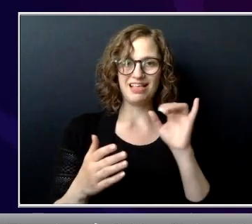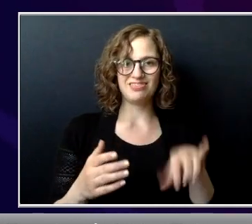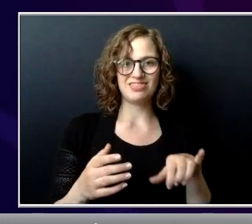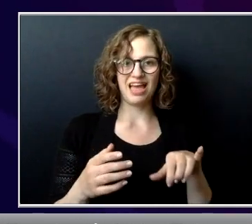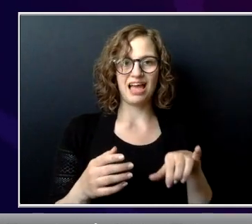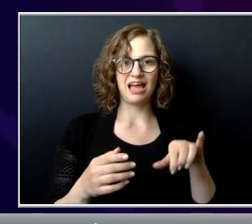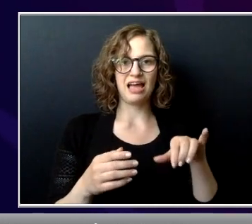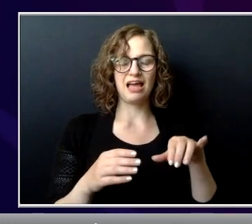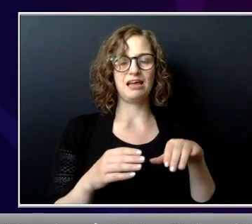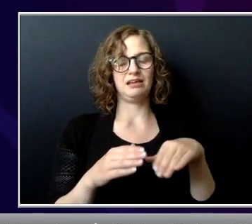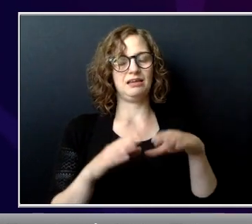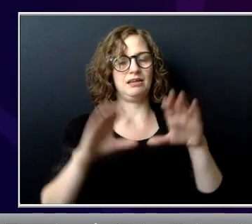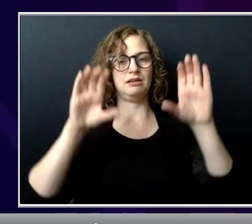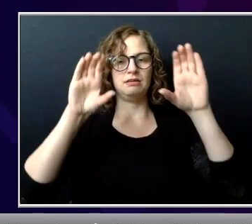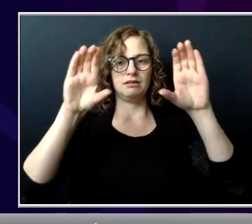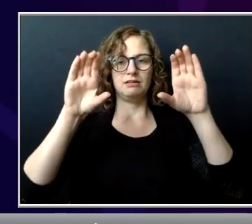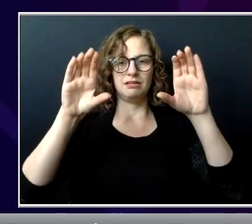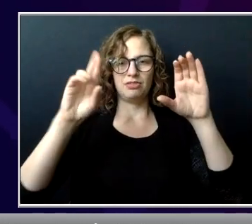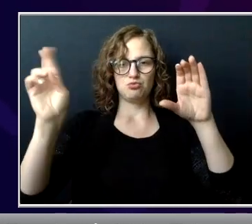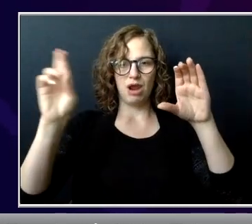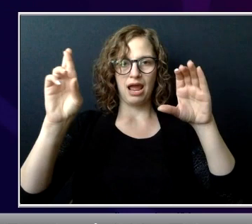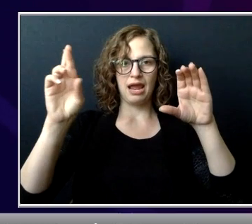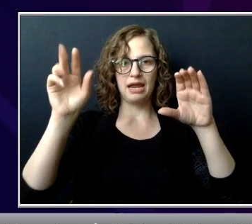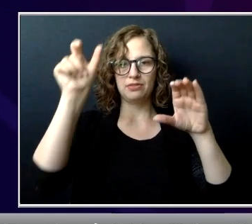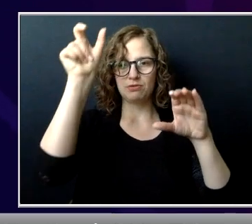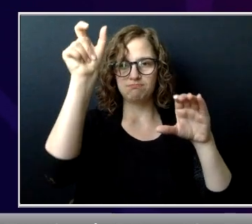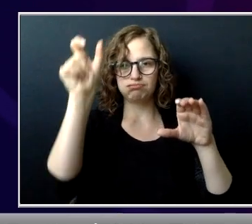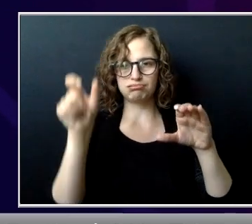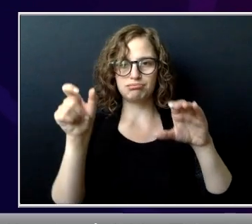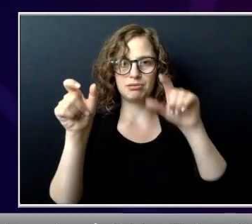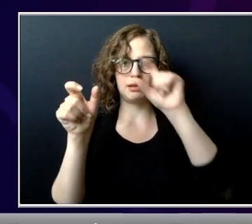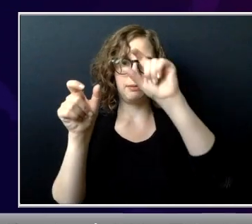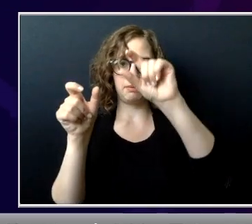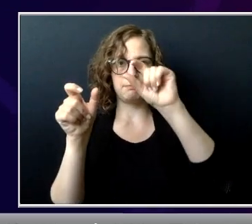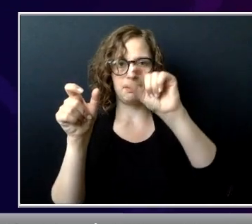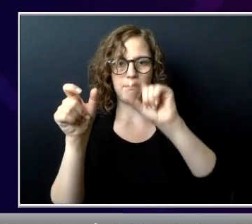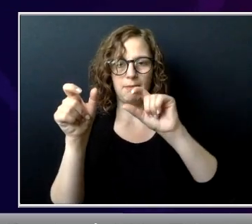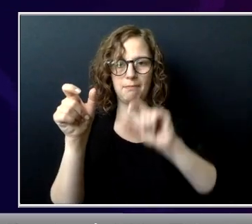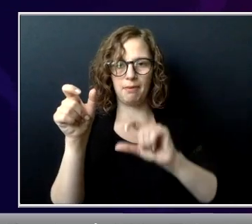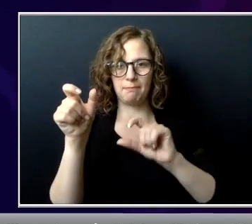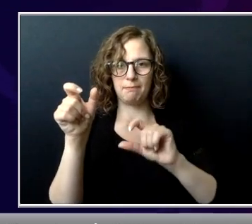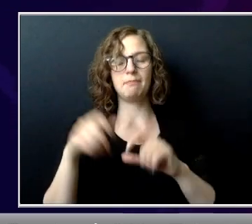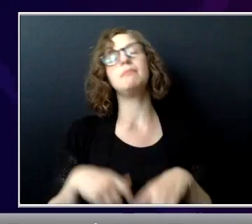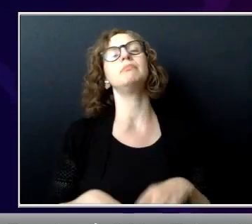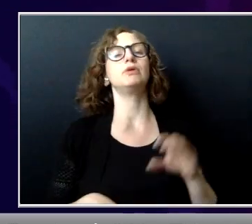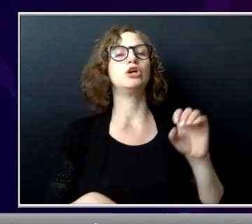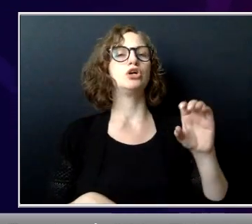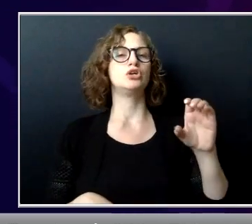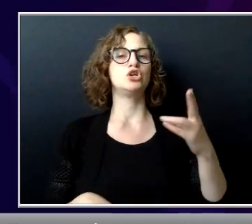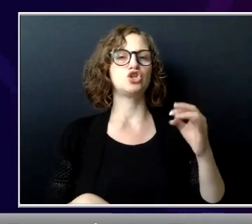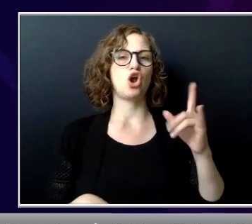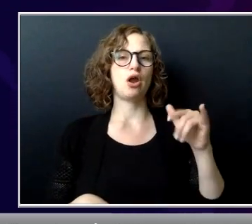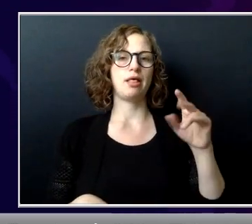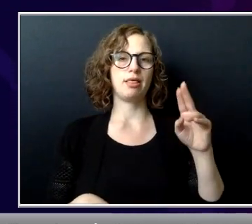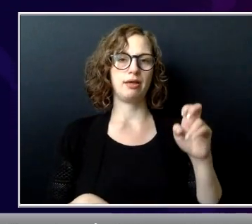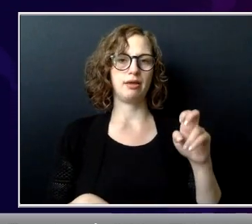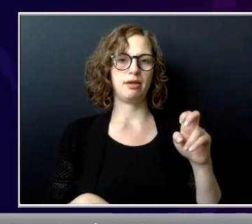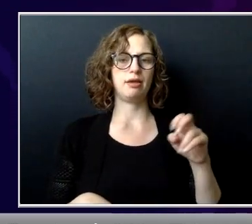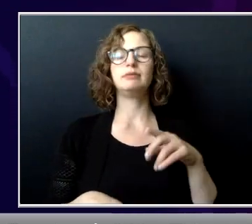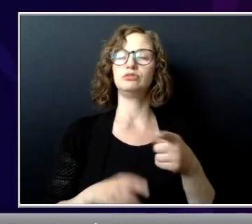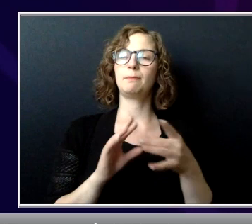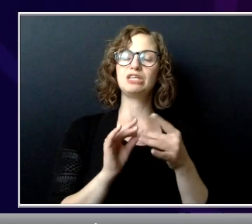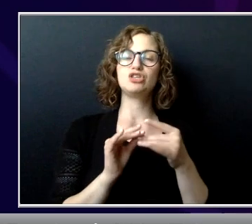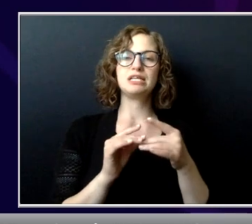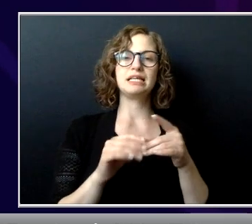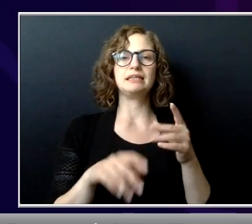right. There's a number, Charlotte mentioned this earlier, the green bar is called the time in range, and so that's really